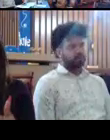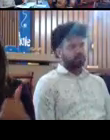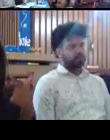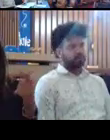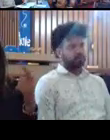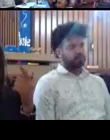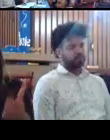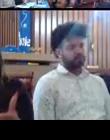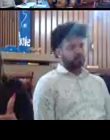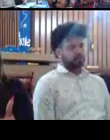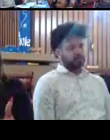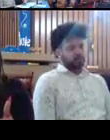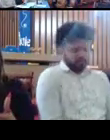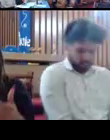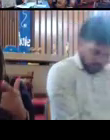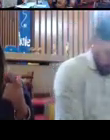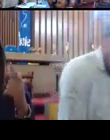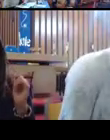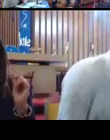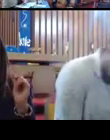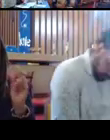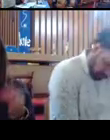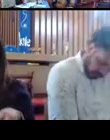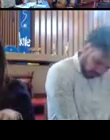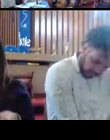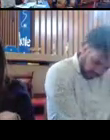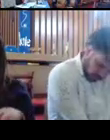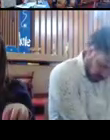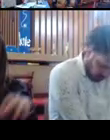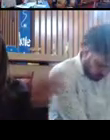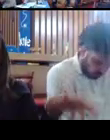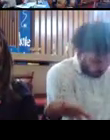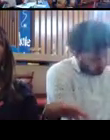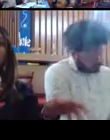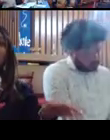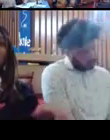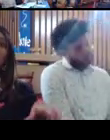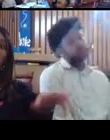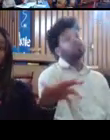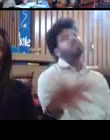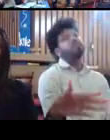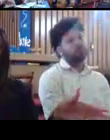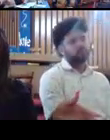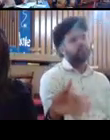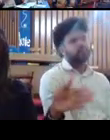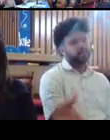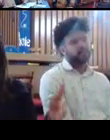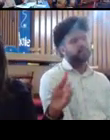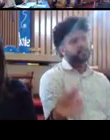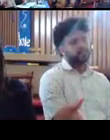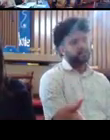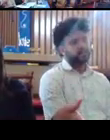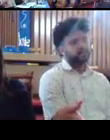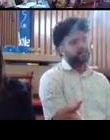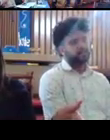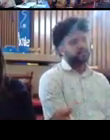developer that wants to do something, when there's a business owner that wants to do something, when there's someone who needs a zoning variance, your alderperson is going to be the key person that kind